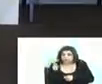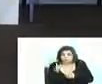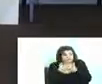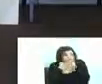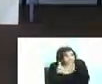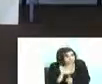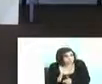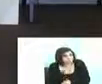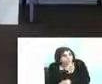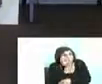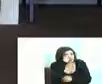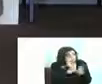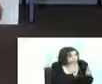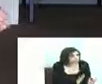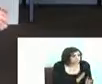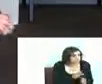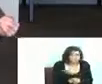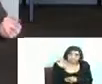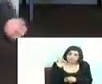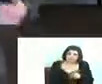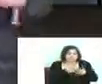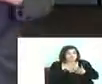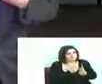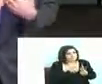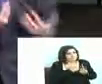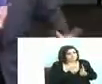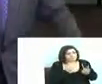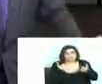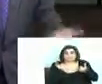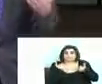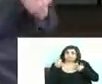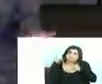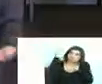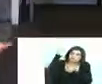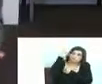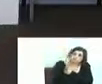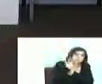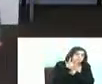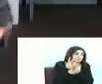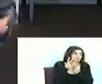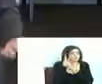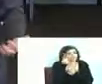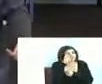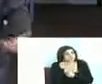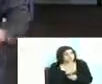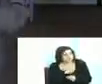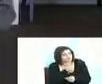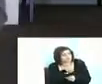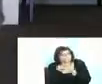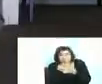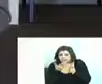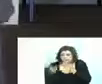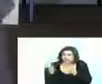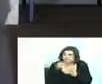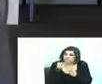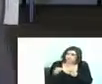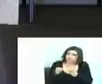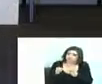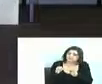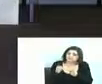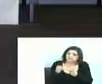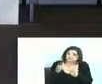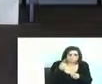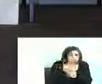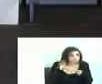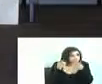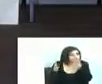for strangers. We can find the compassion to have grace for ourselves when things don't go the right way, and compassion to